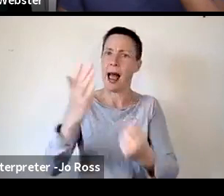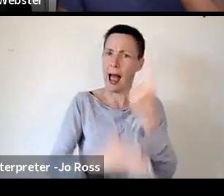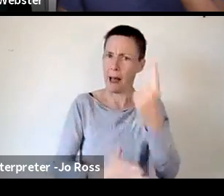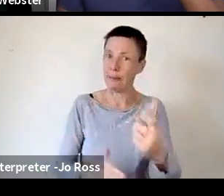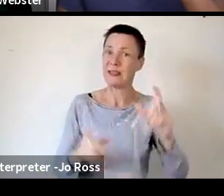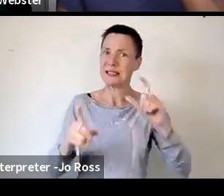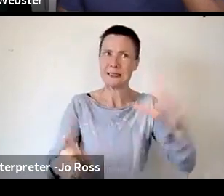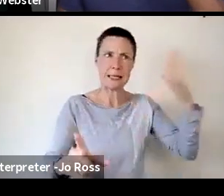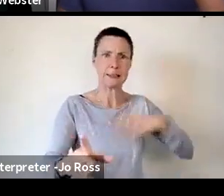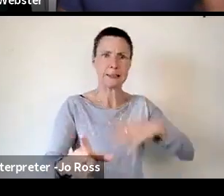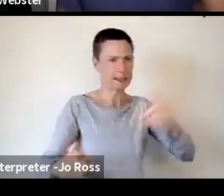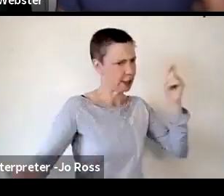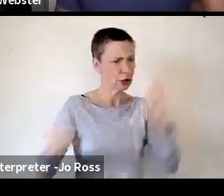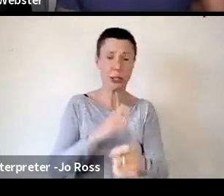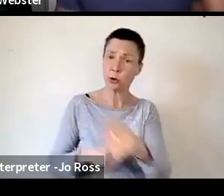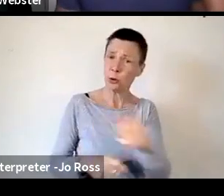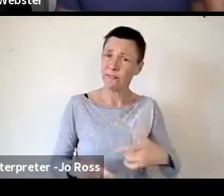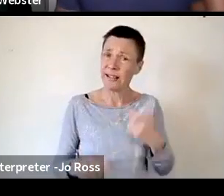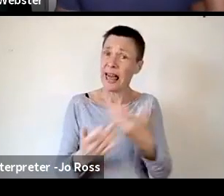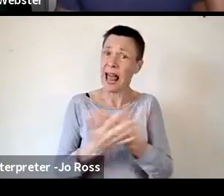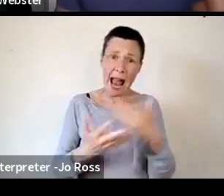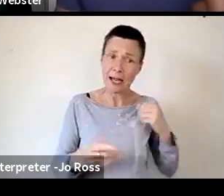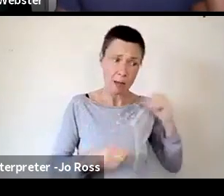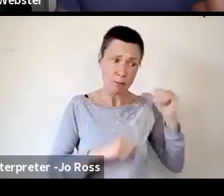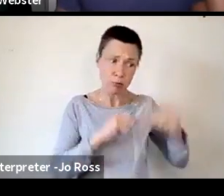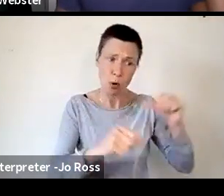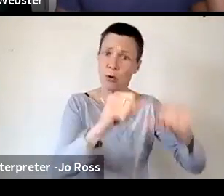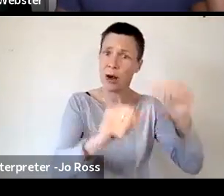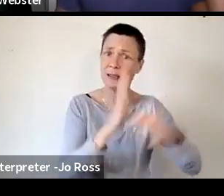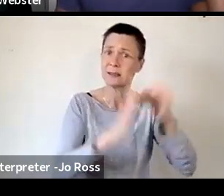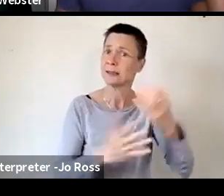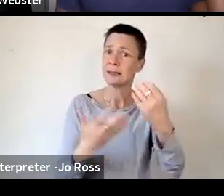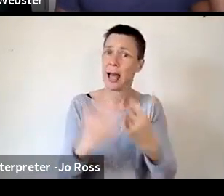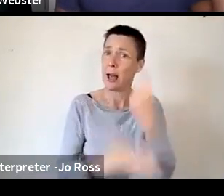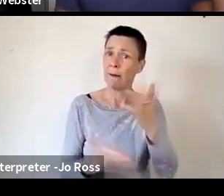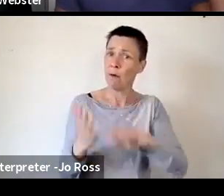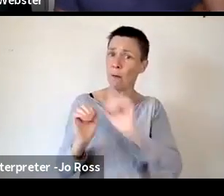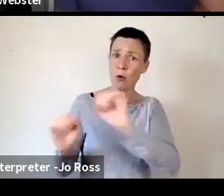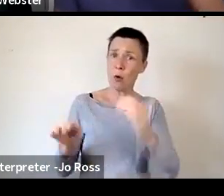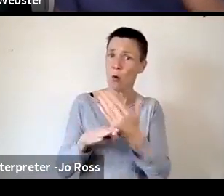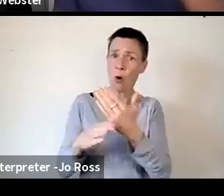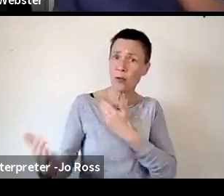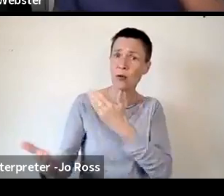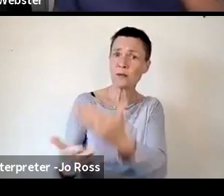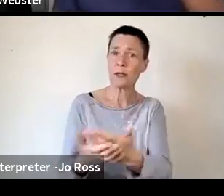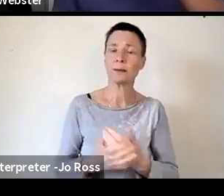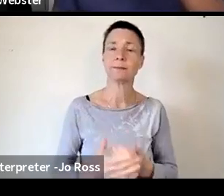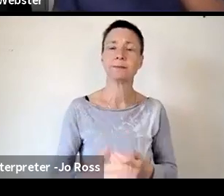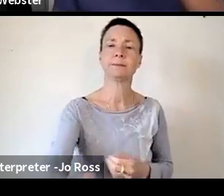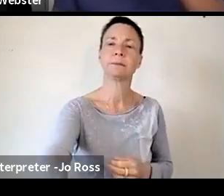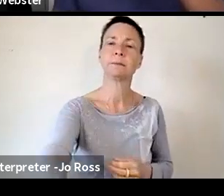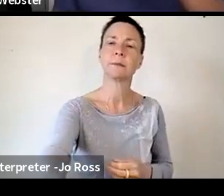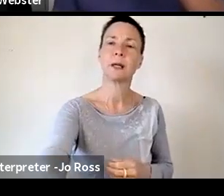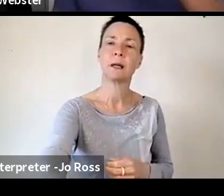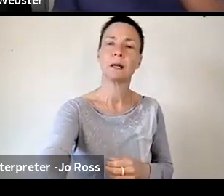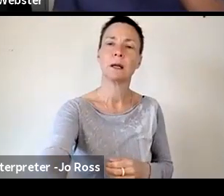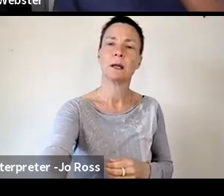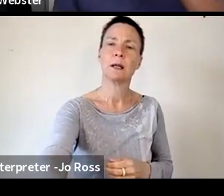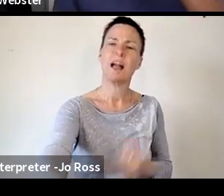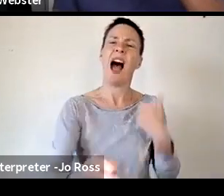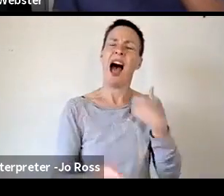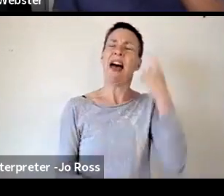feel like any progress has been made from the work that you have done? I think people are aware of it for sure.